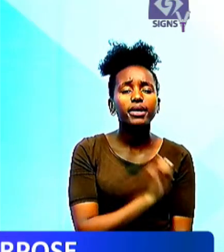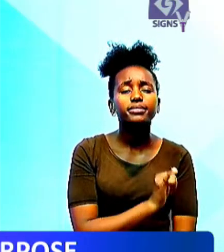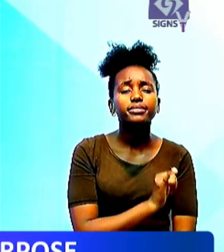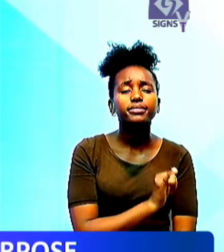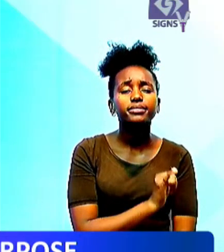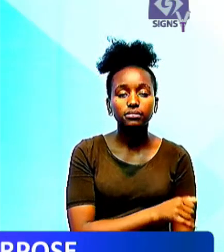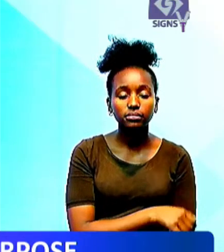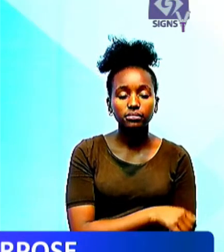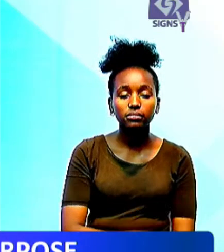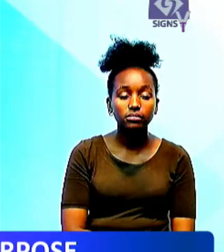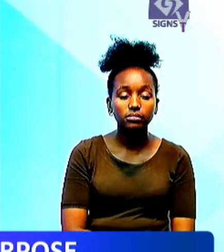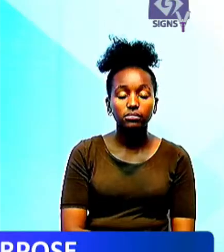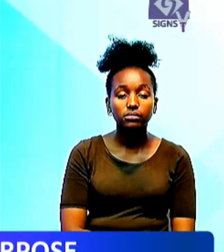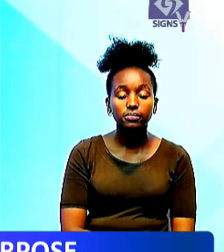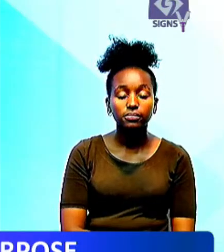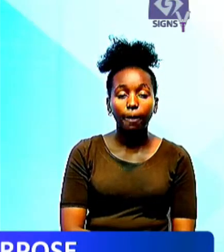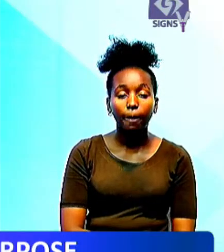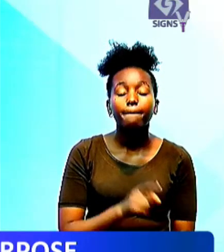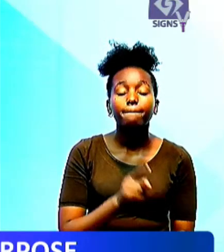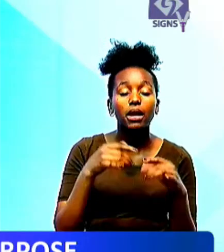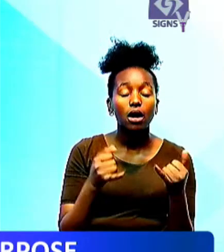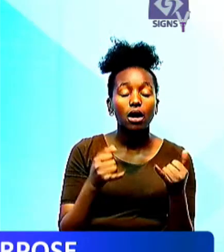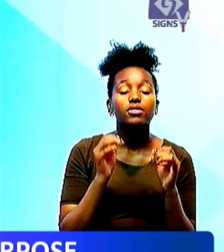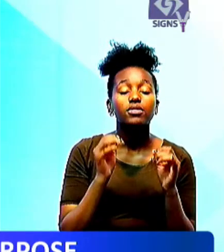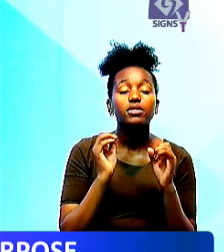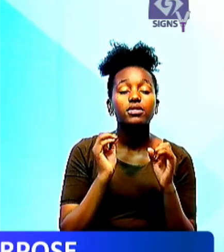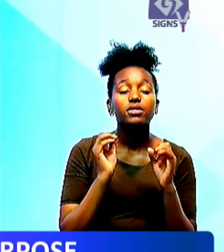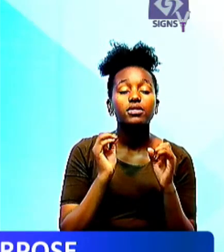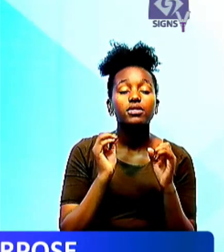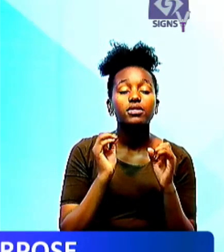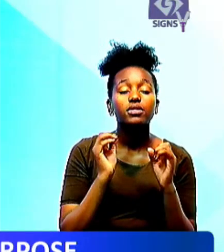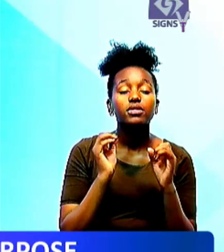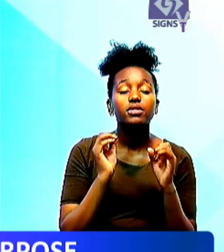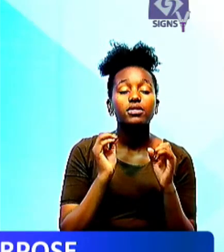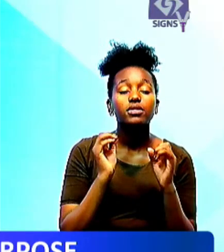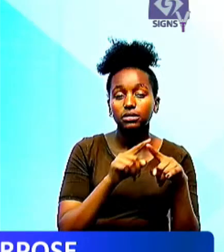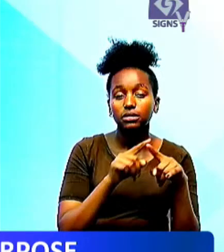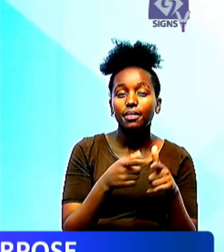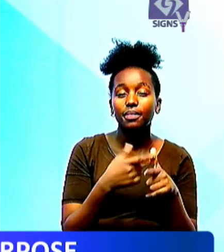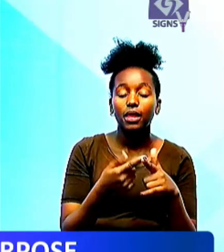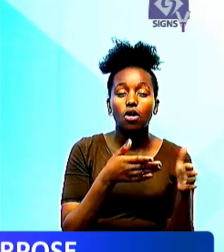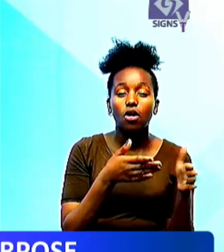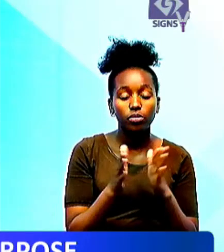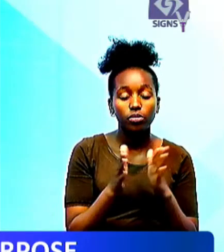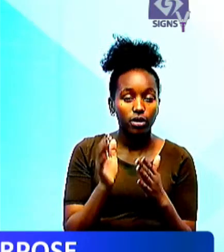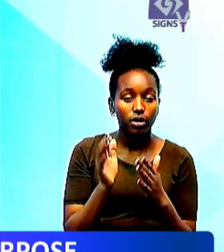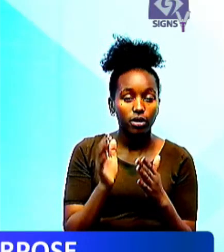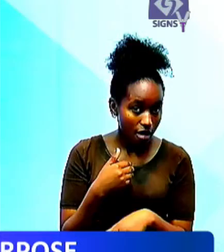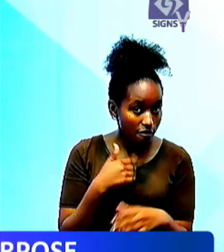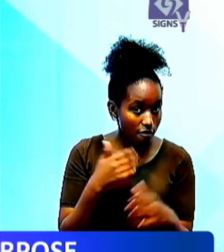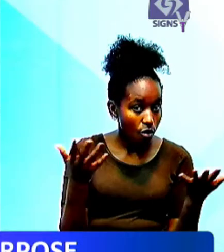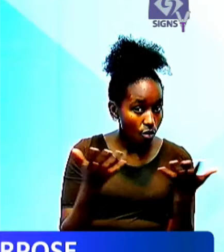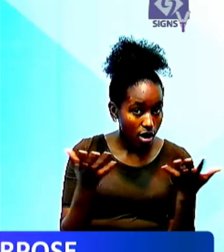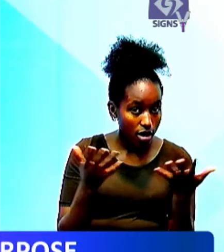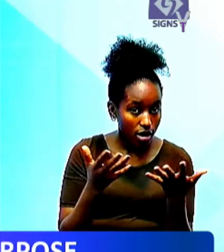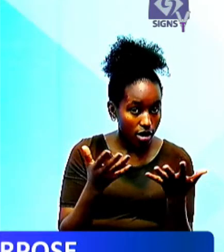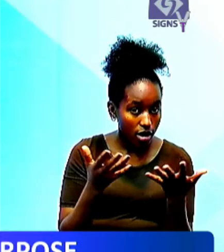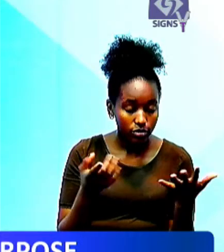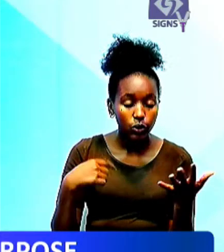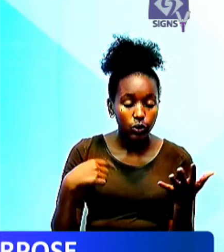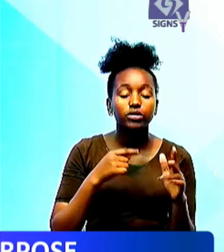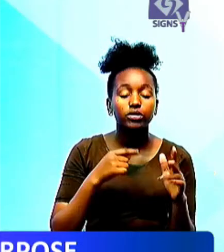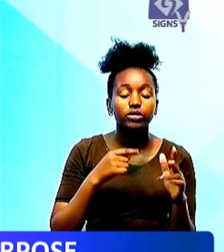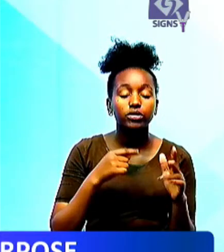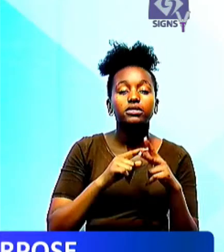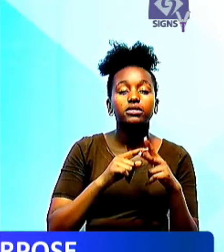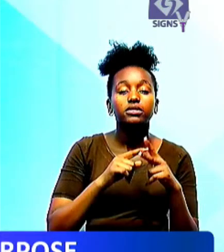government. So with the deficit budget, there comes opportunities. There comes opportunities in what we call fixed income assets. These